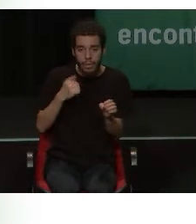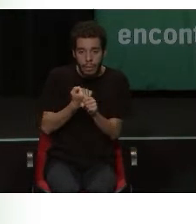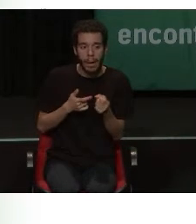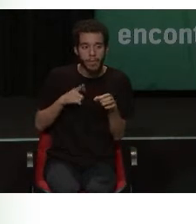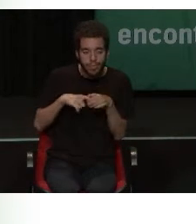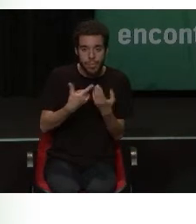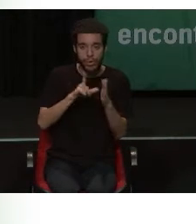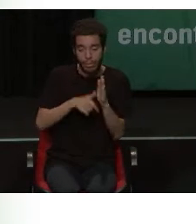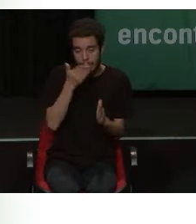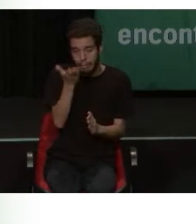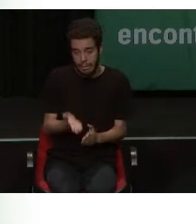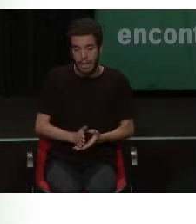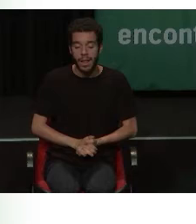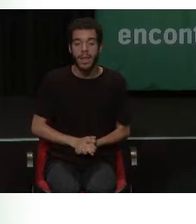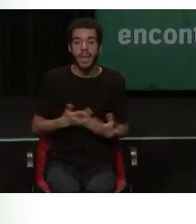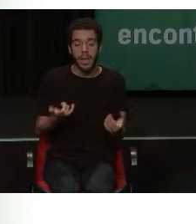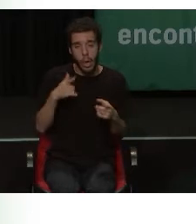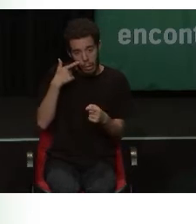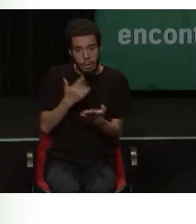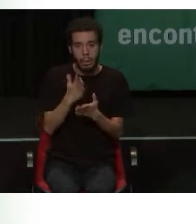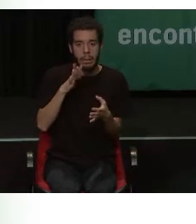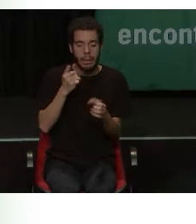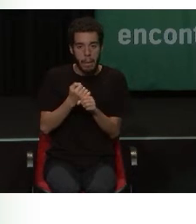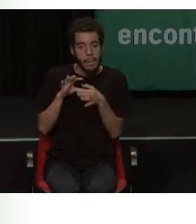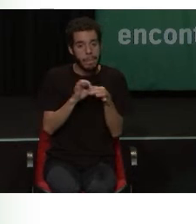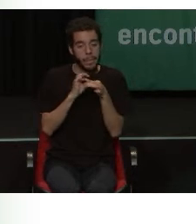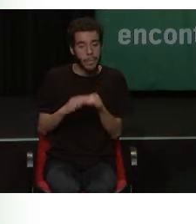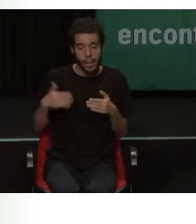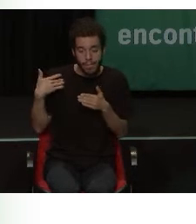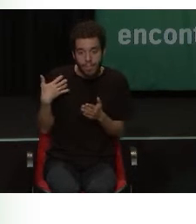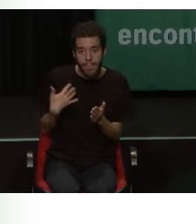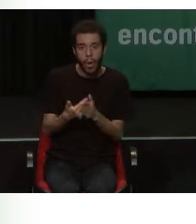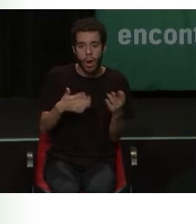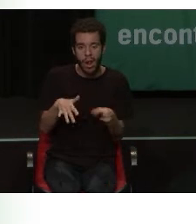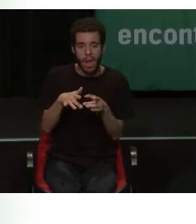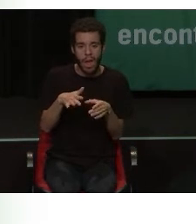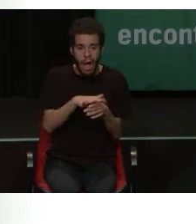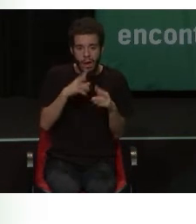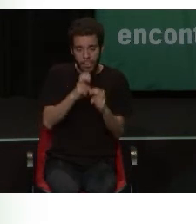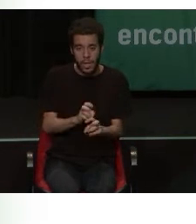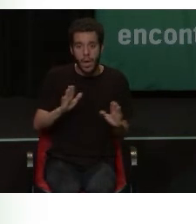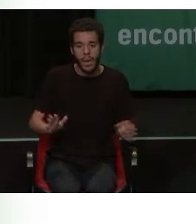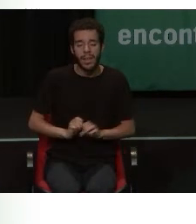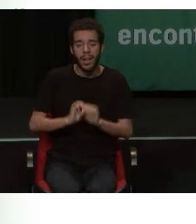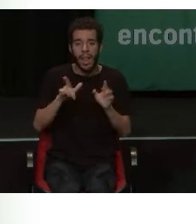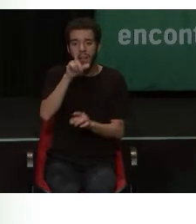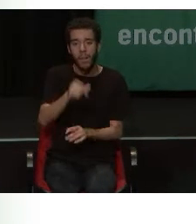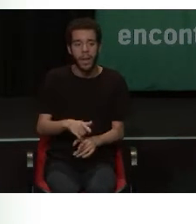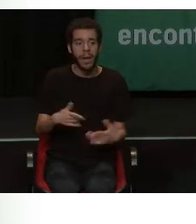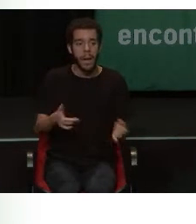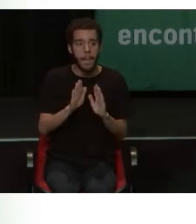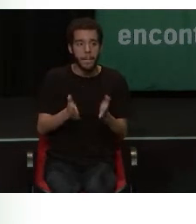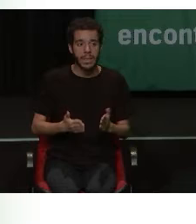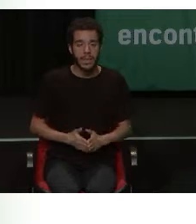investigators that collaborated with us in Pets Risk, and that collaborate with us nowadays in our research